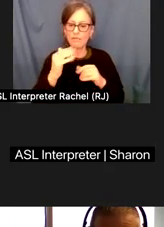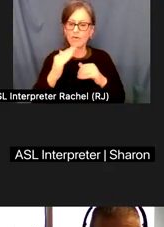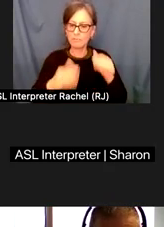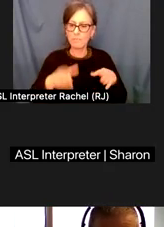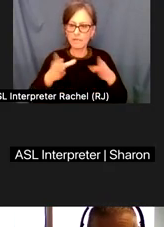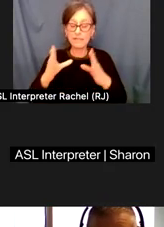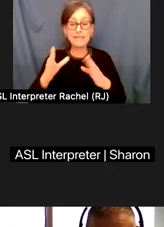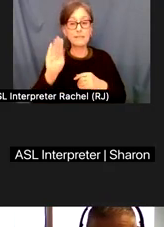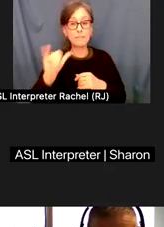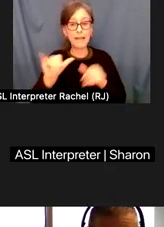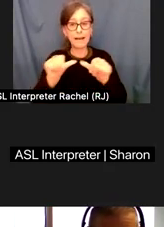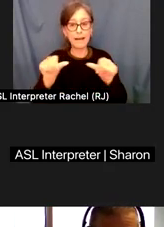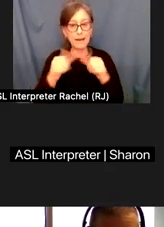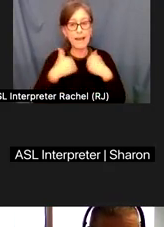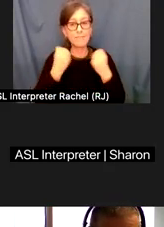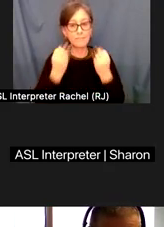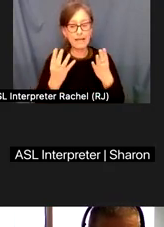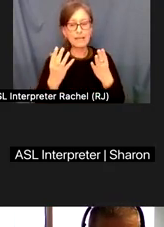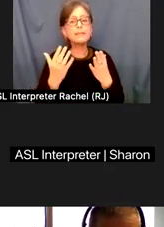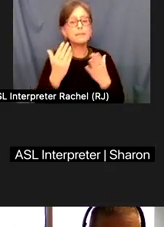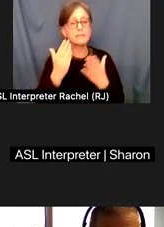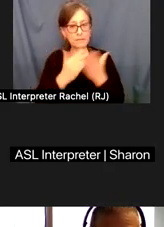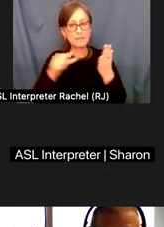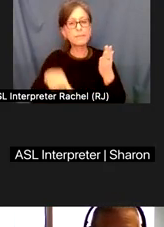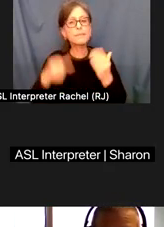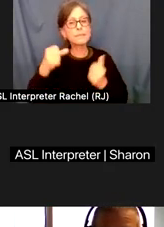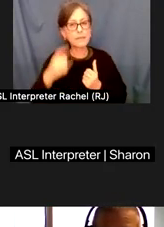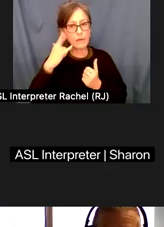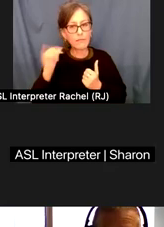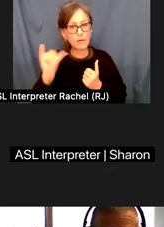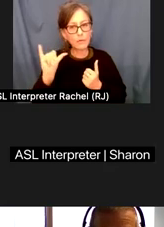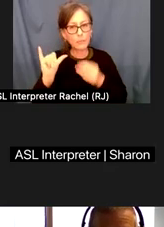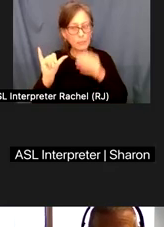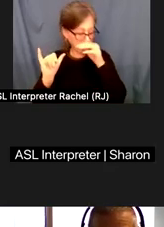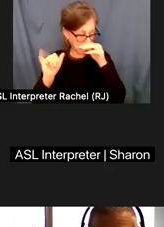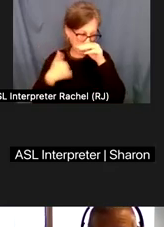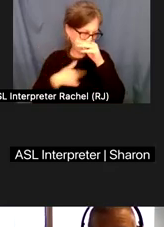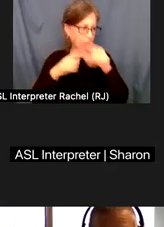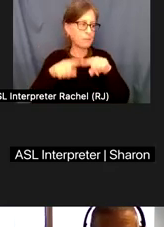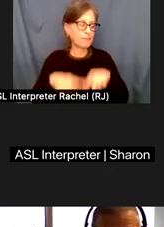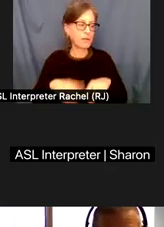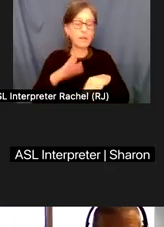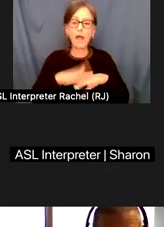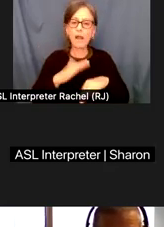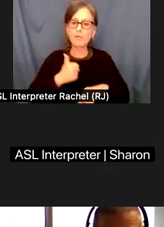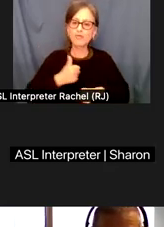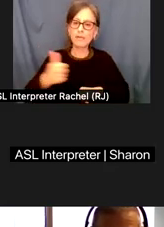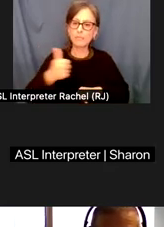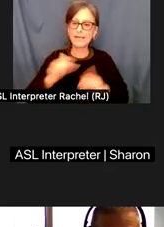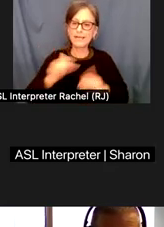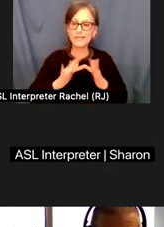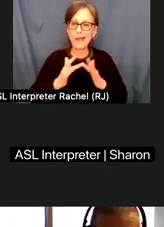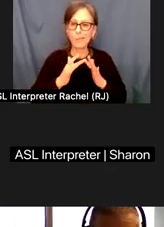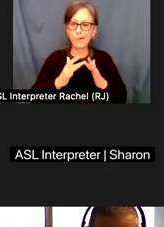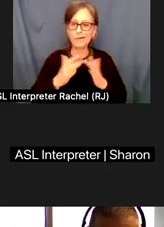are quite a few. I know there's a lot still in Southern California. We rely a lot on our transportation networks. Here